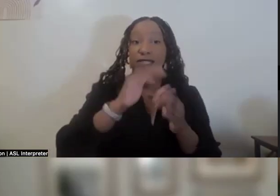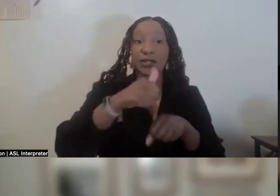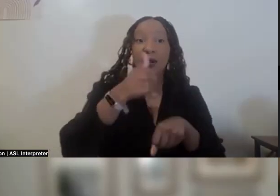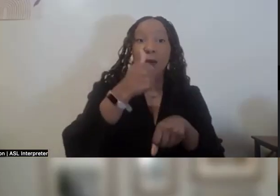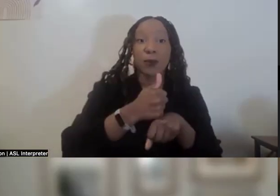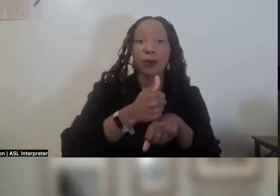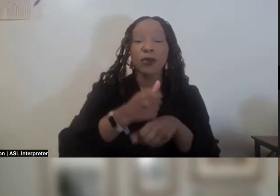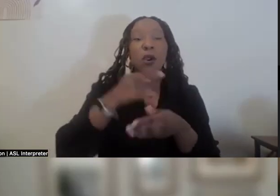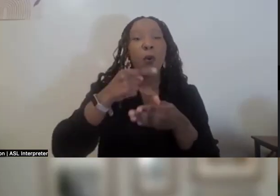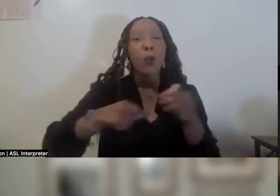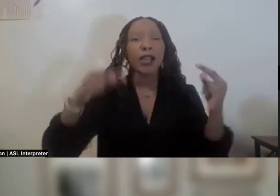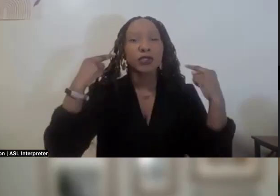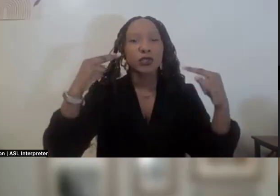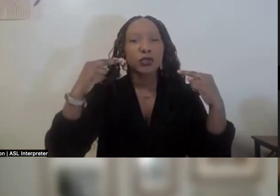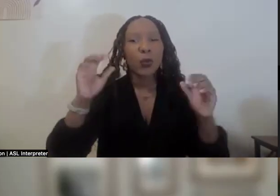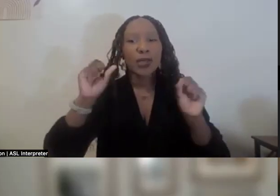at answering that.